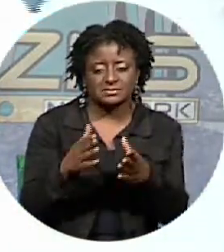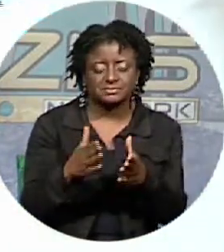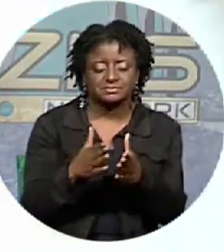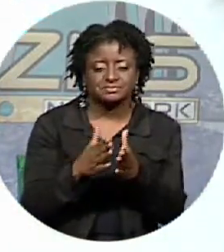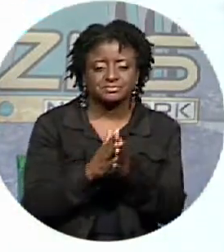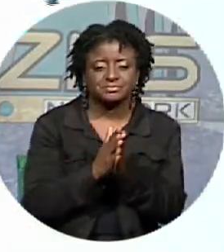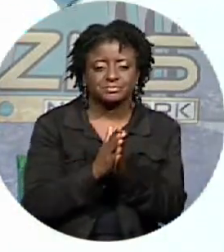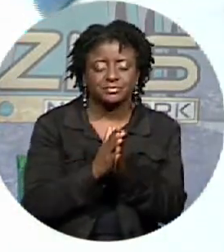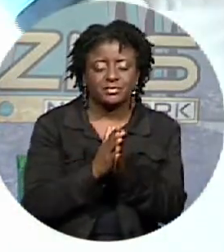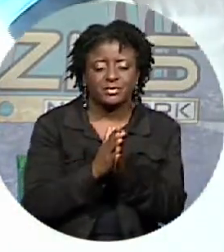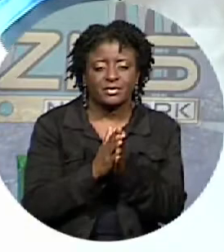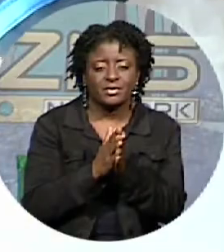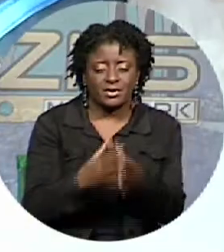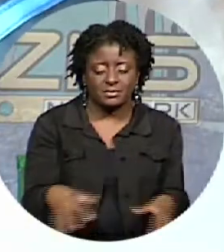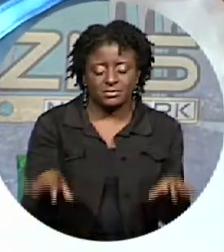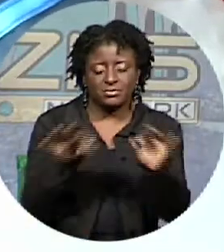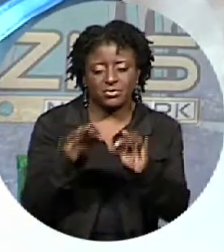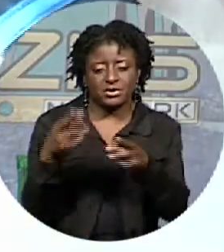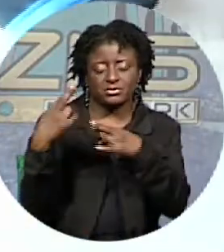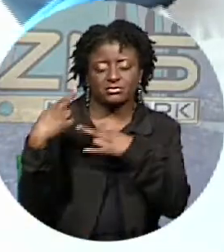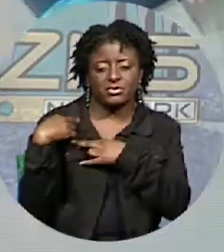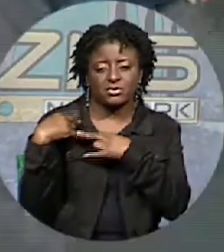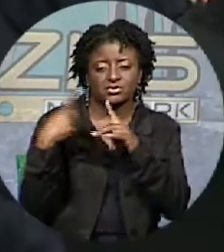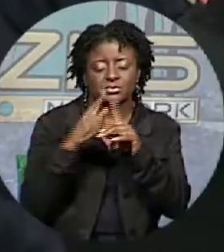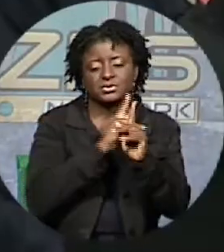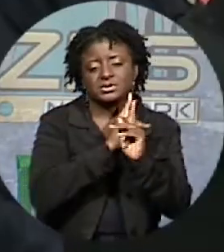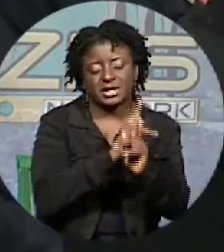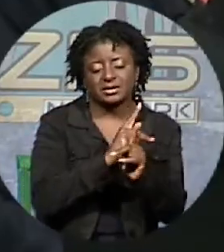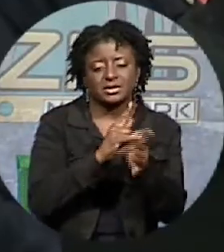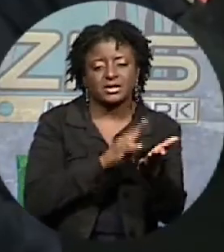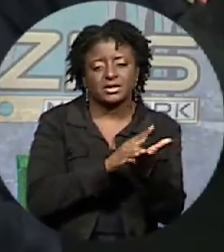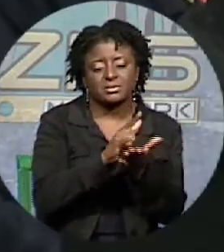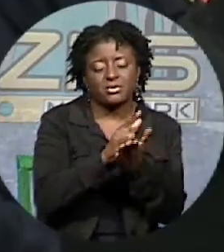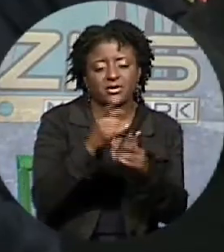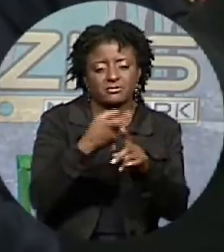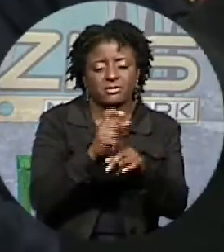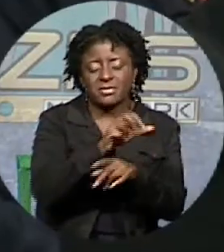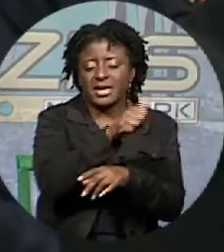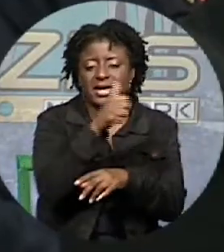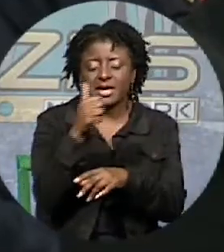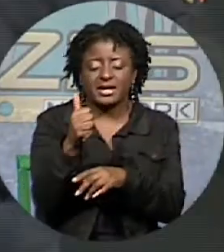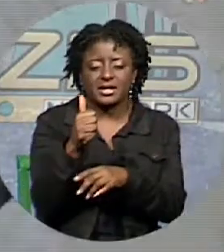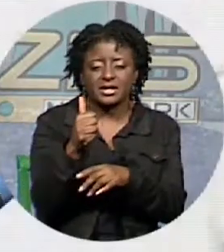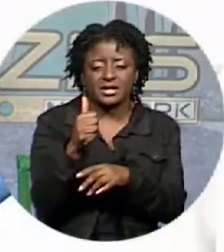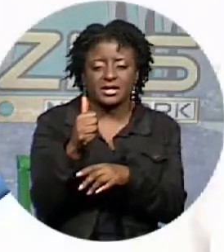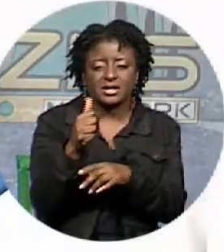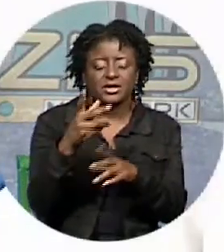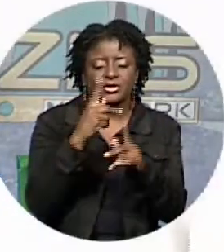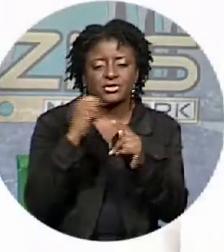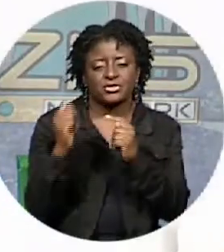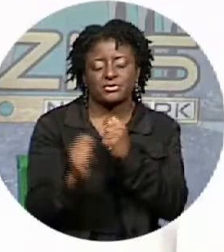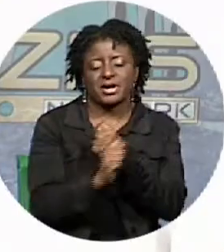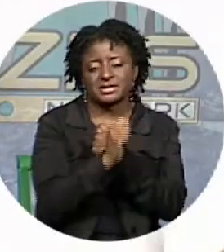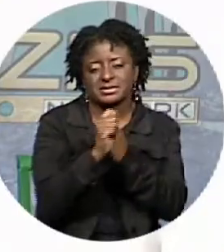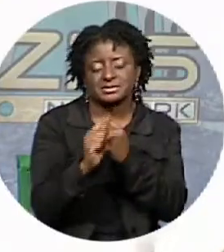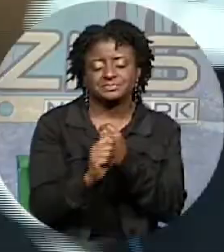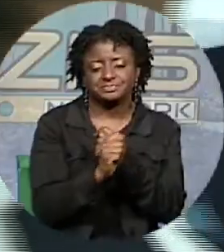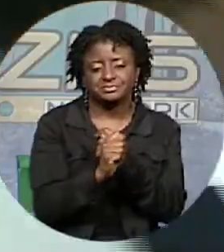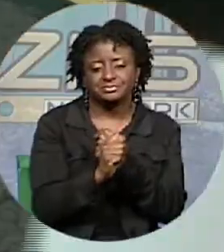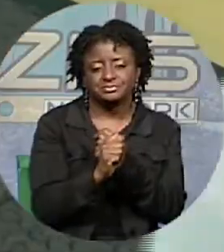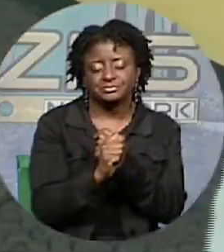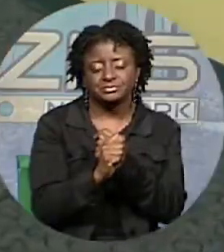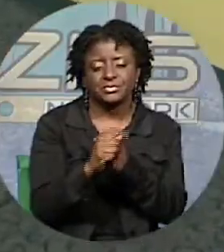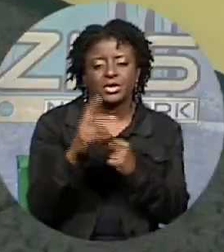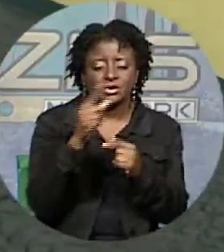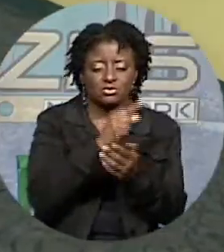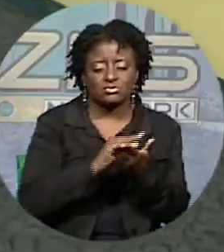a critical role in protecting the port from any threats. Minister of Transport and Aviation Glenys Hannah Martin told graduates that they will